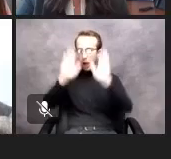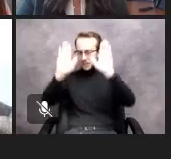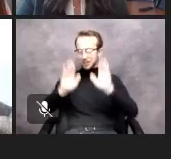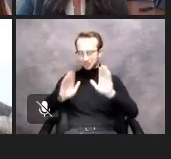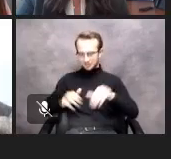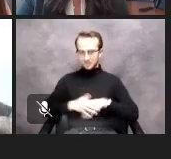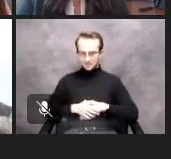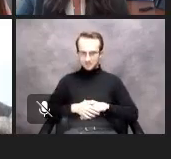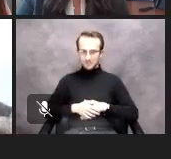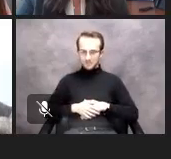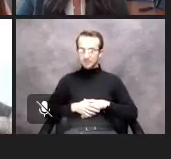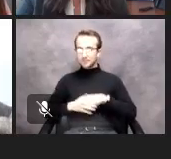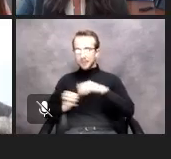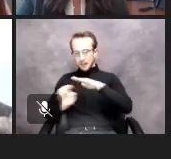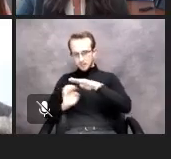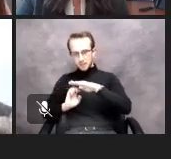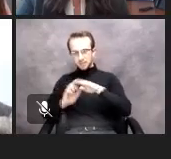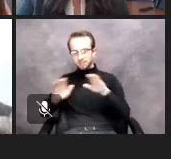elementary activities.